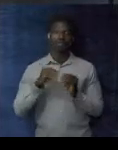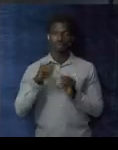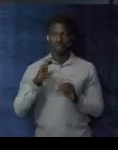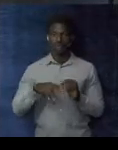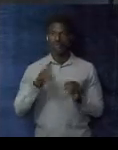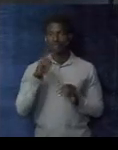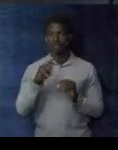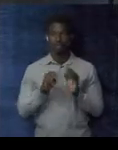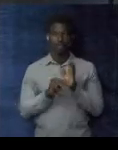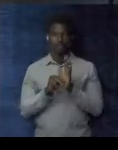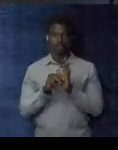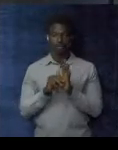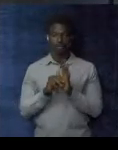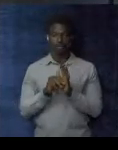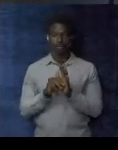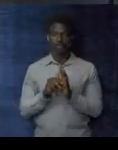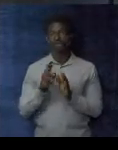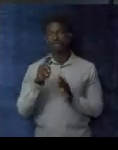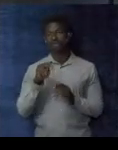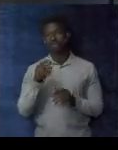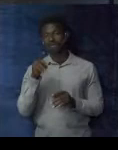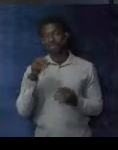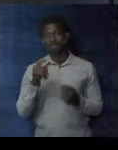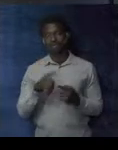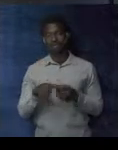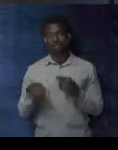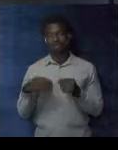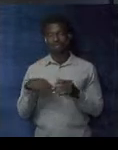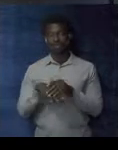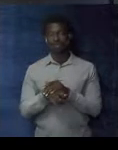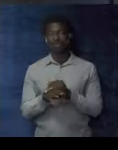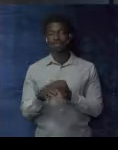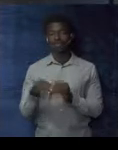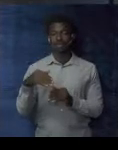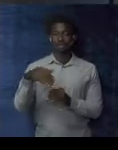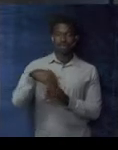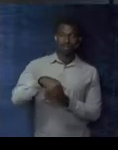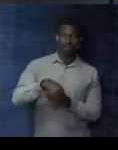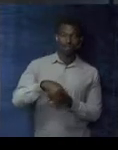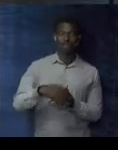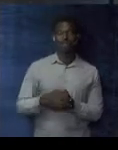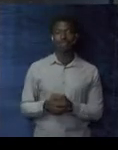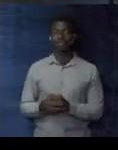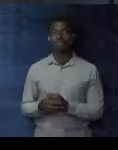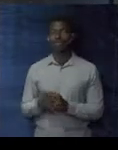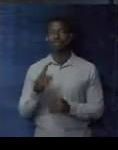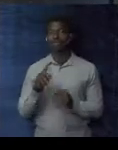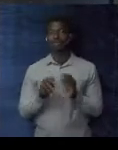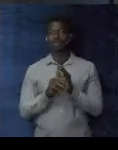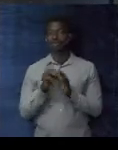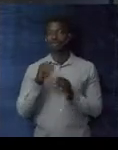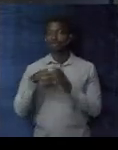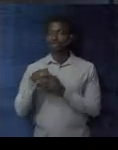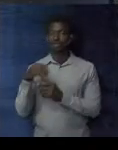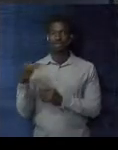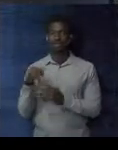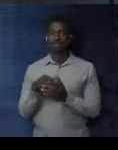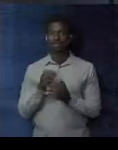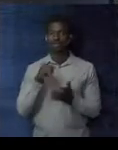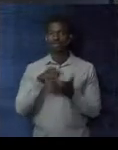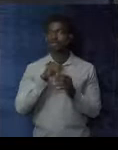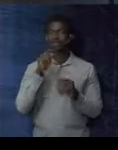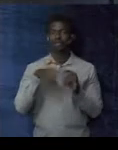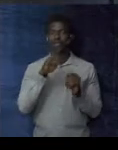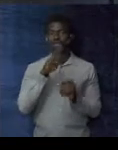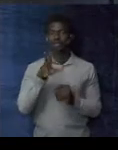in the room is more than 1 meter tall. So unless they're going to be bending down inside the room cannot be 1 meter tall. Okay, so 1 meter is out of